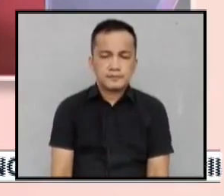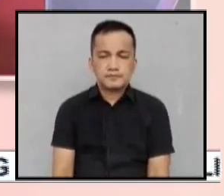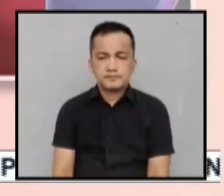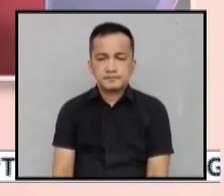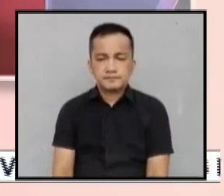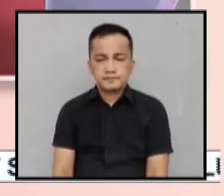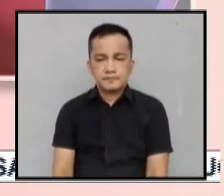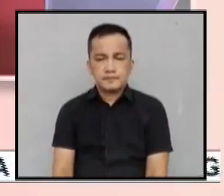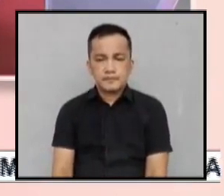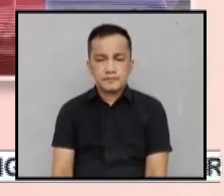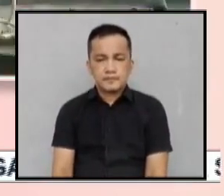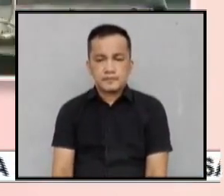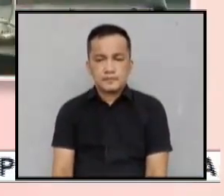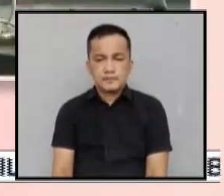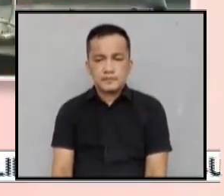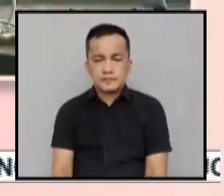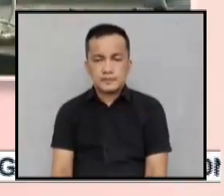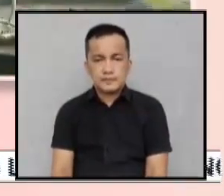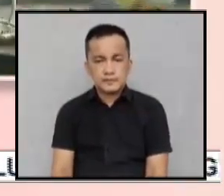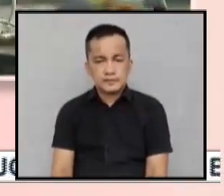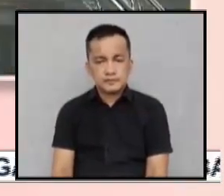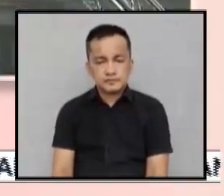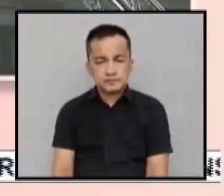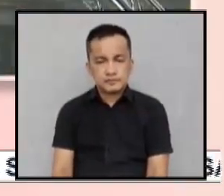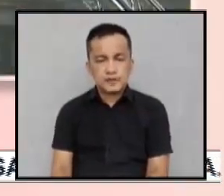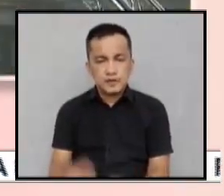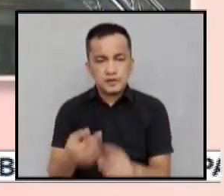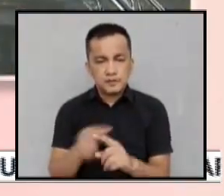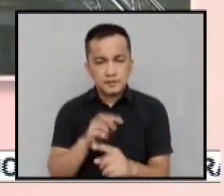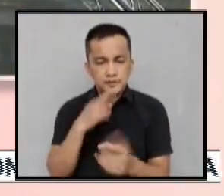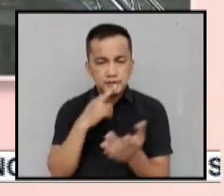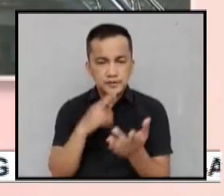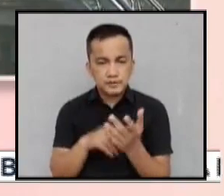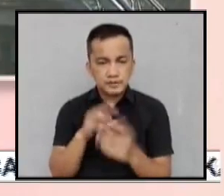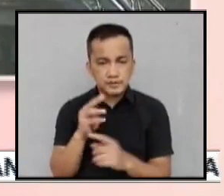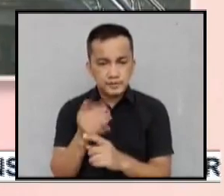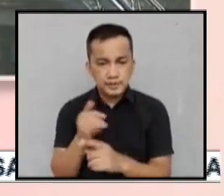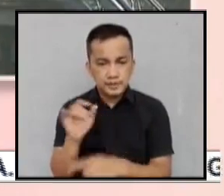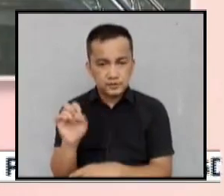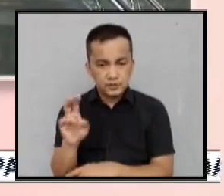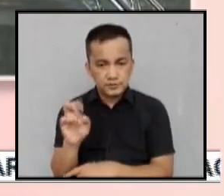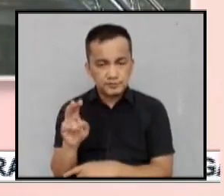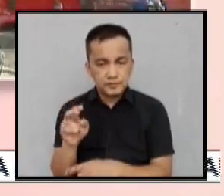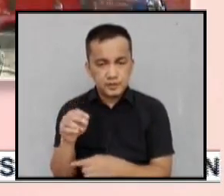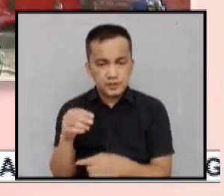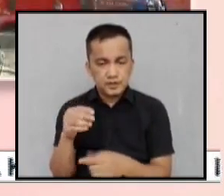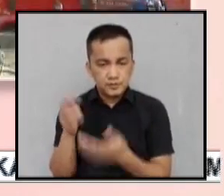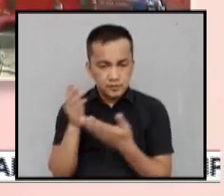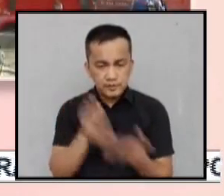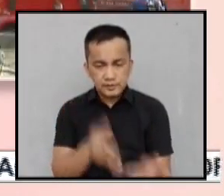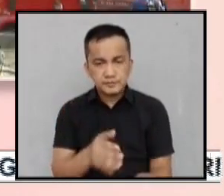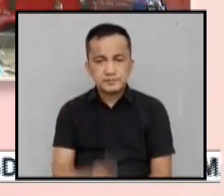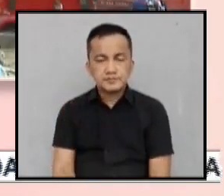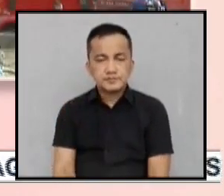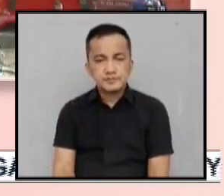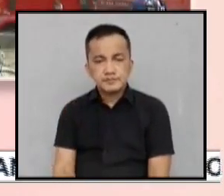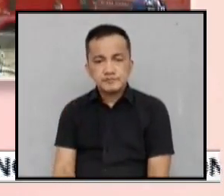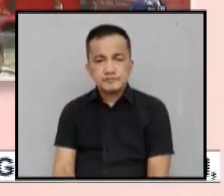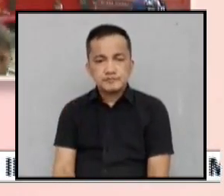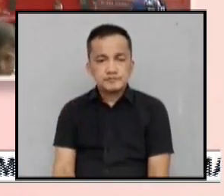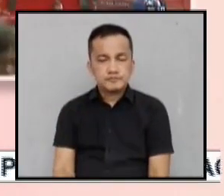From the records that are coming in since May 12 no, na pumasok dito, I've checked out yesterday.